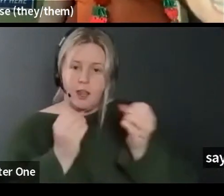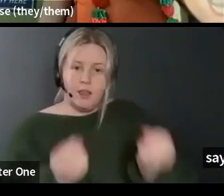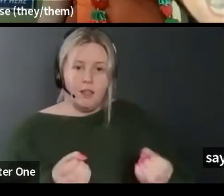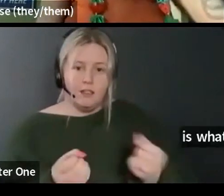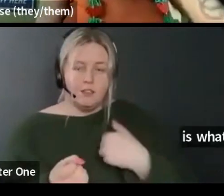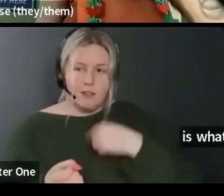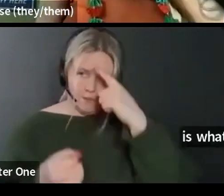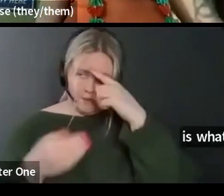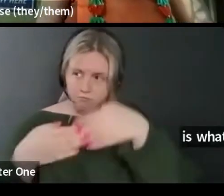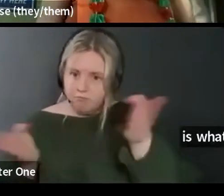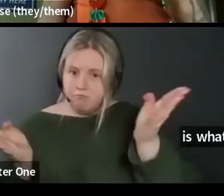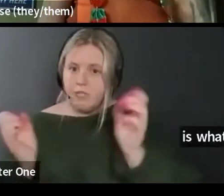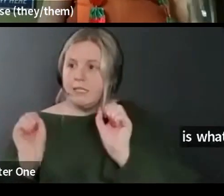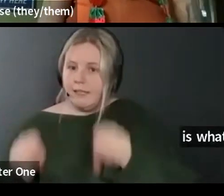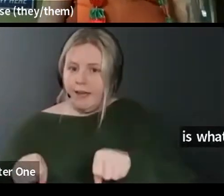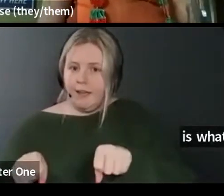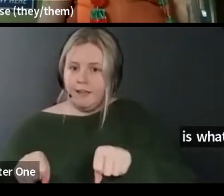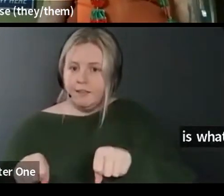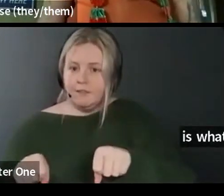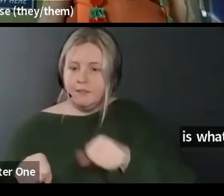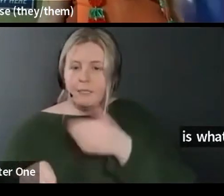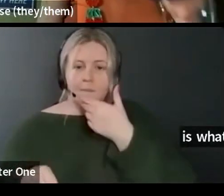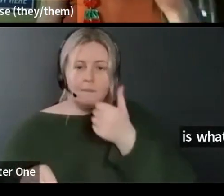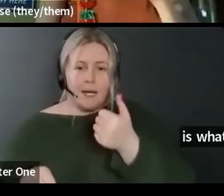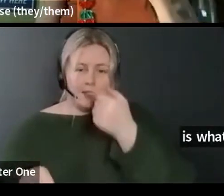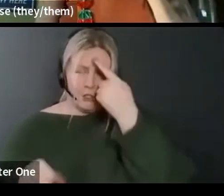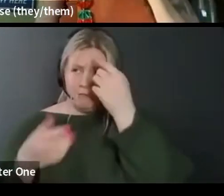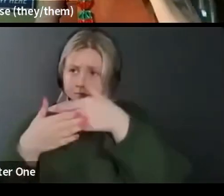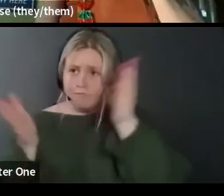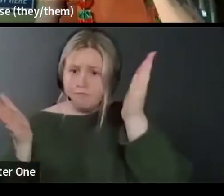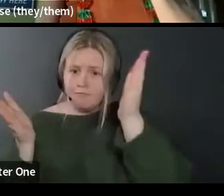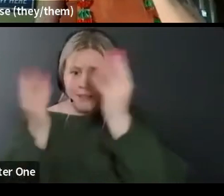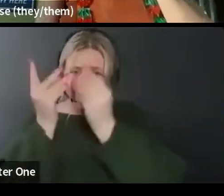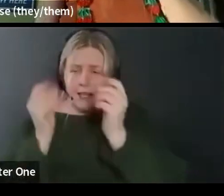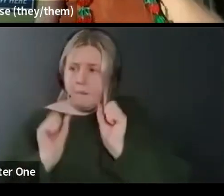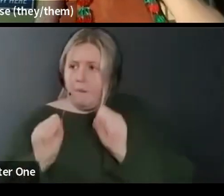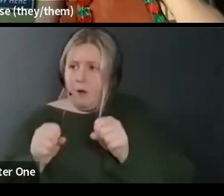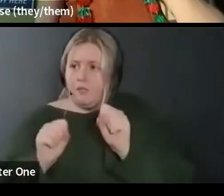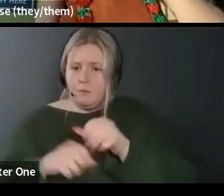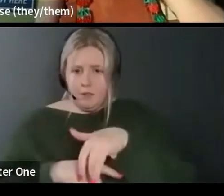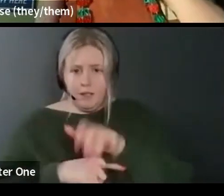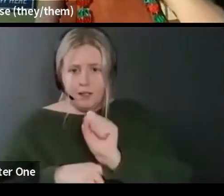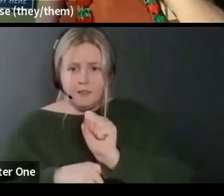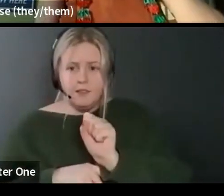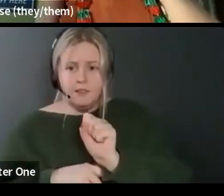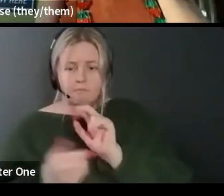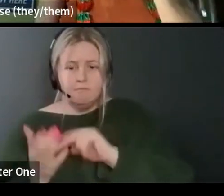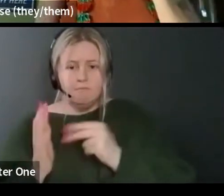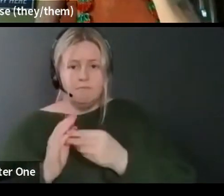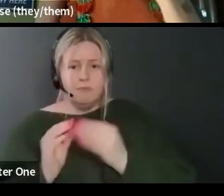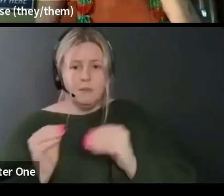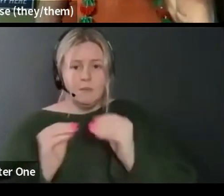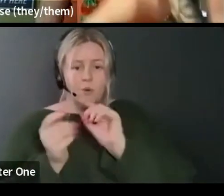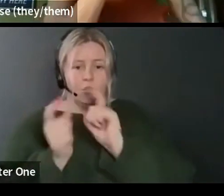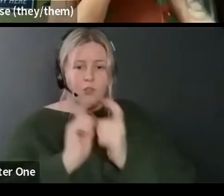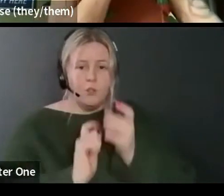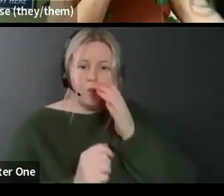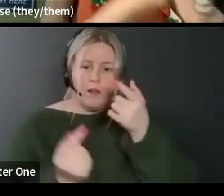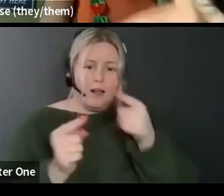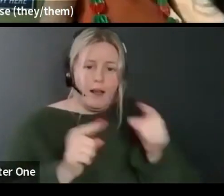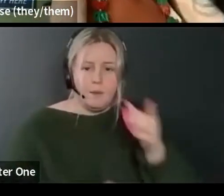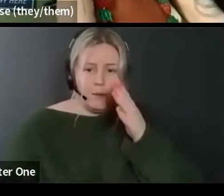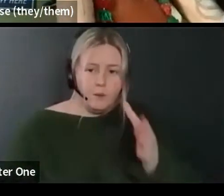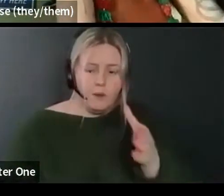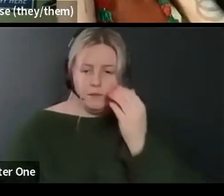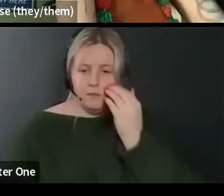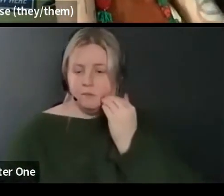the least is think it's possible, you know what I mean? And like better futures that are like decolonial. Just think that police